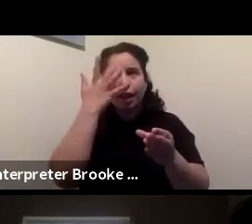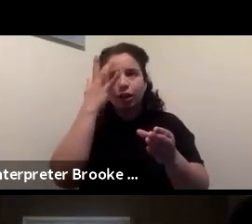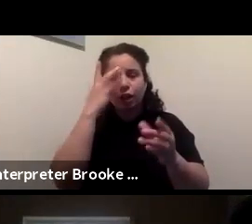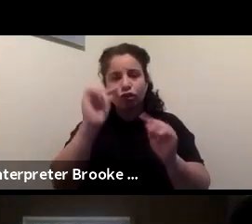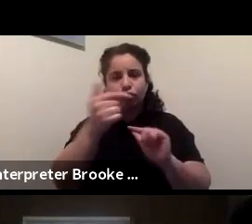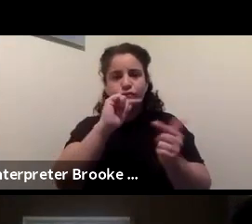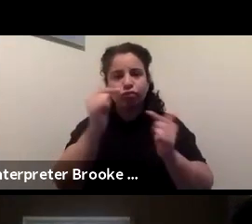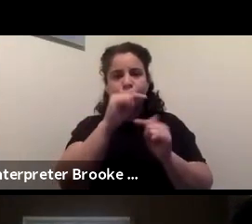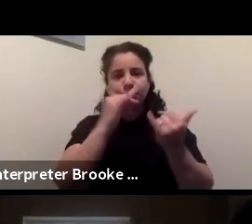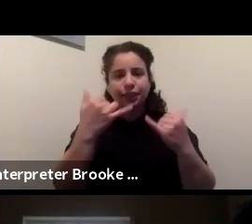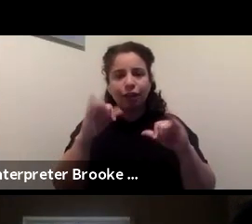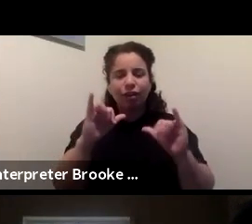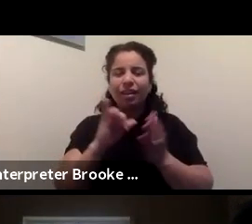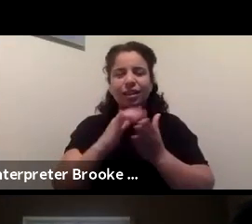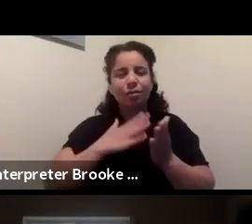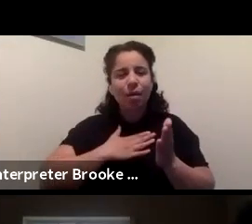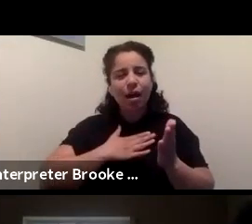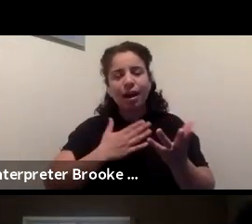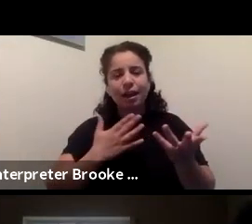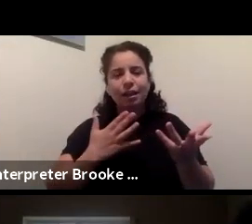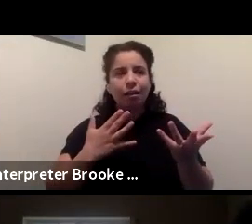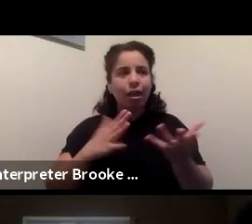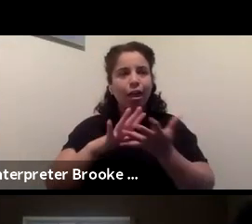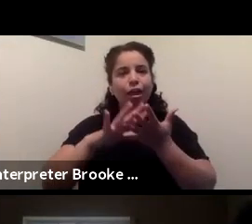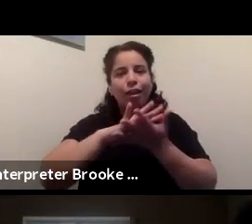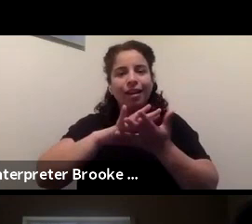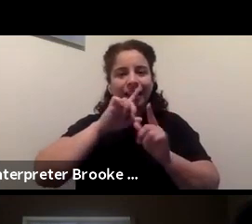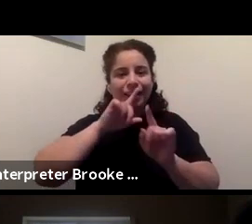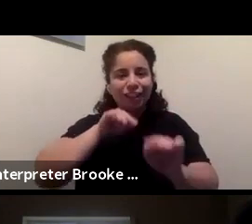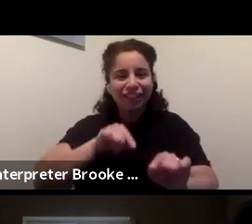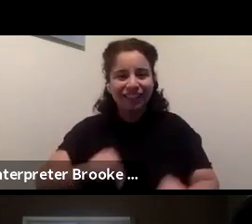that's my non-answer.